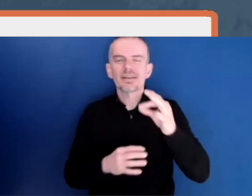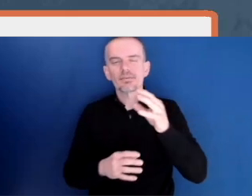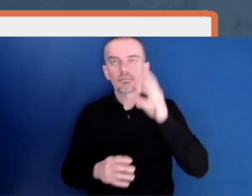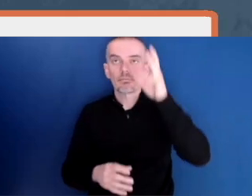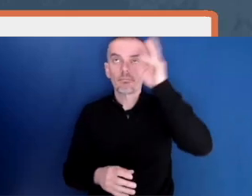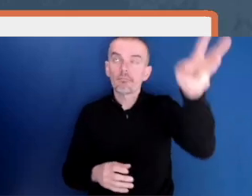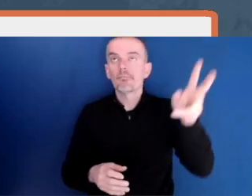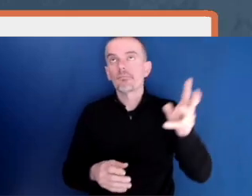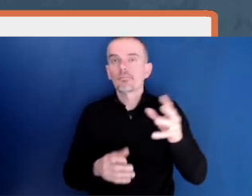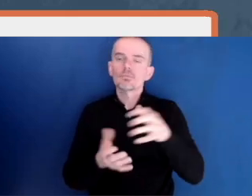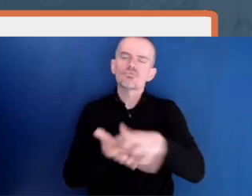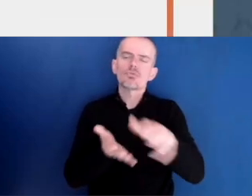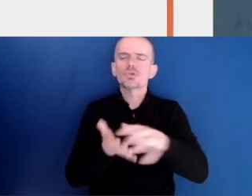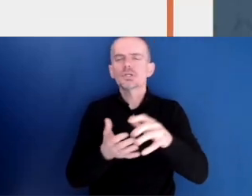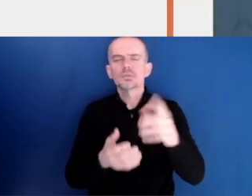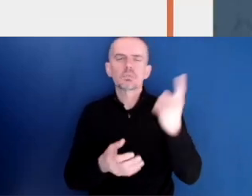onto reality well.